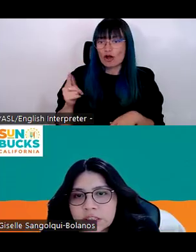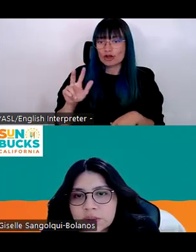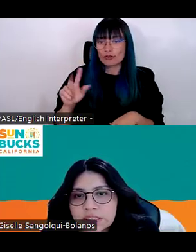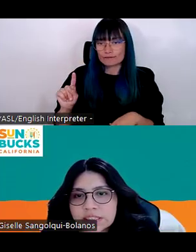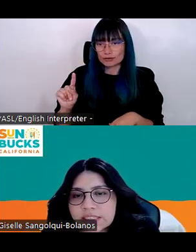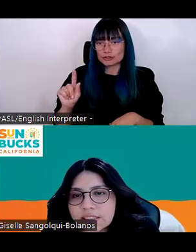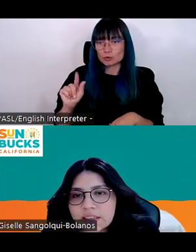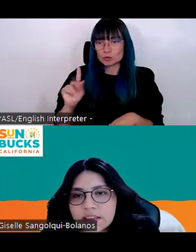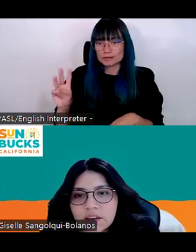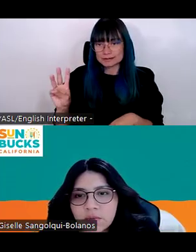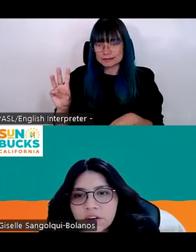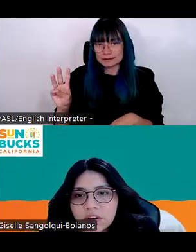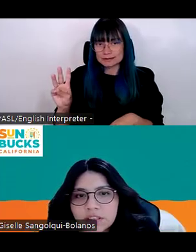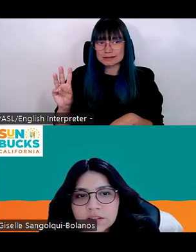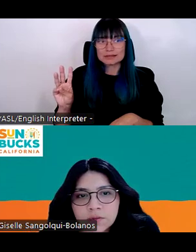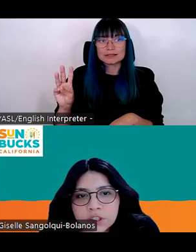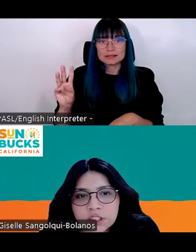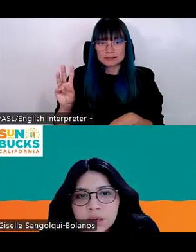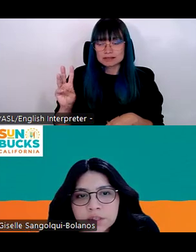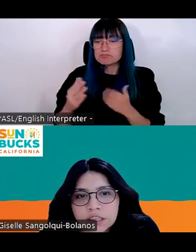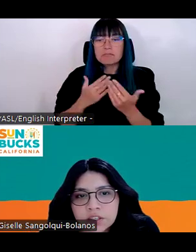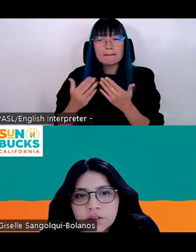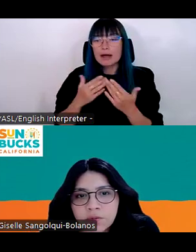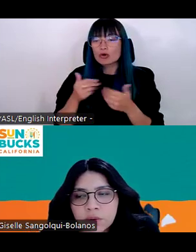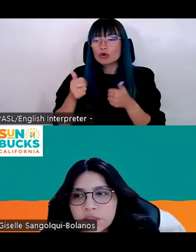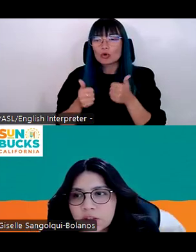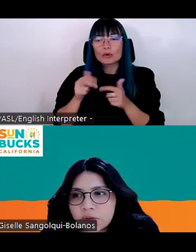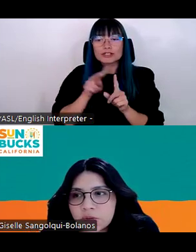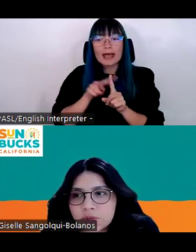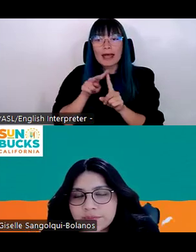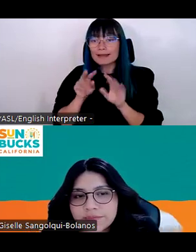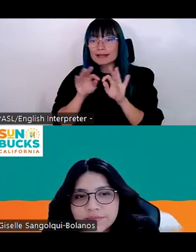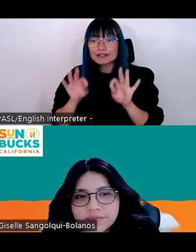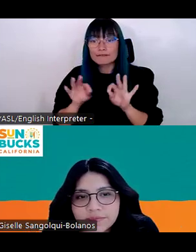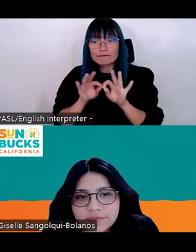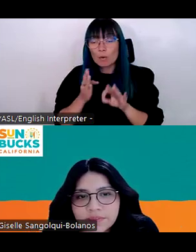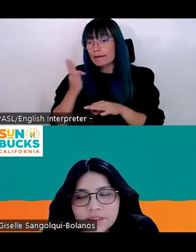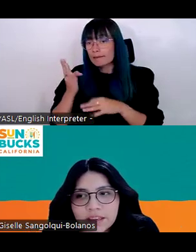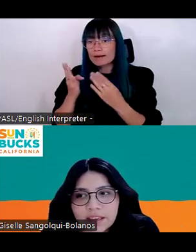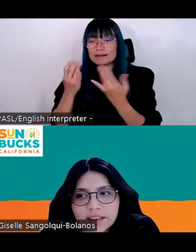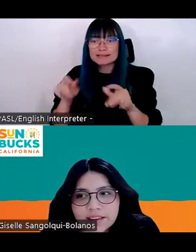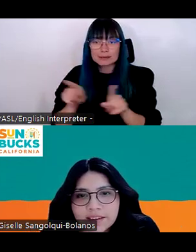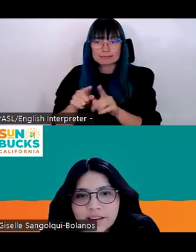31st, 2026, regardless of which application form they use.